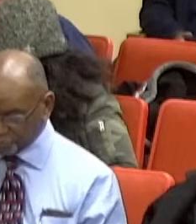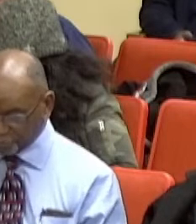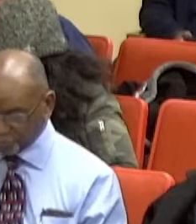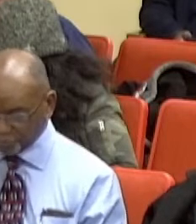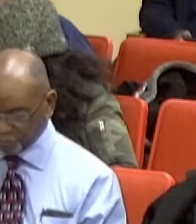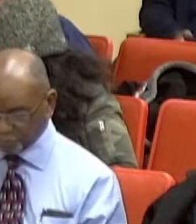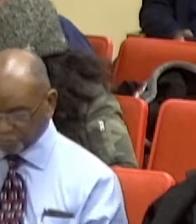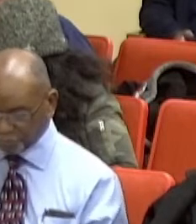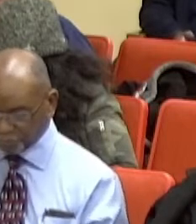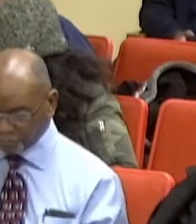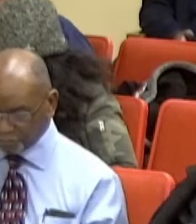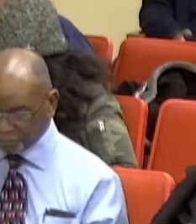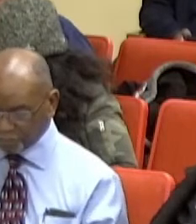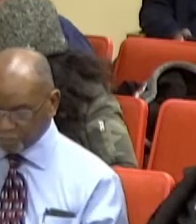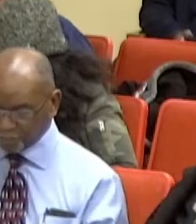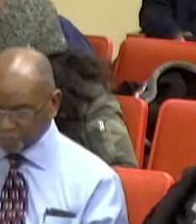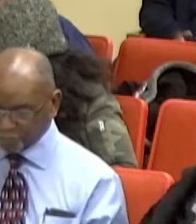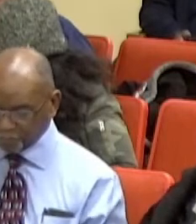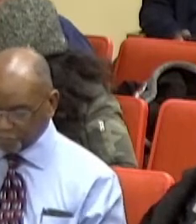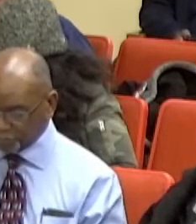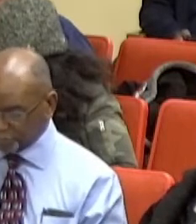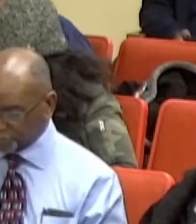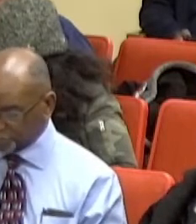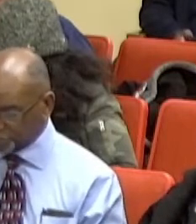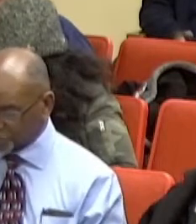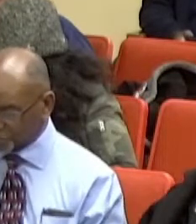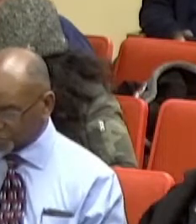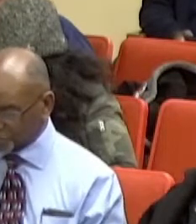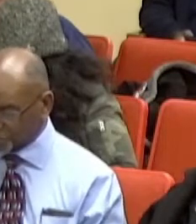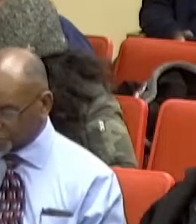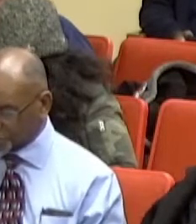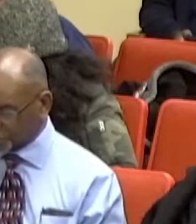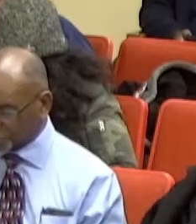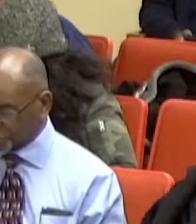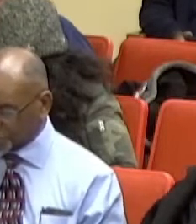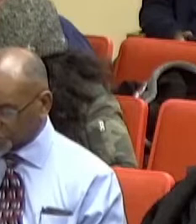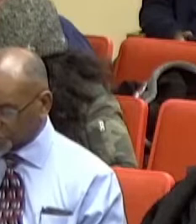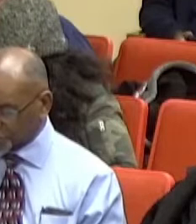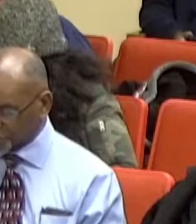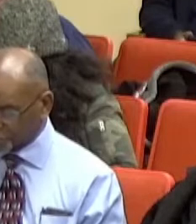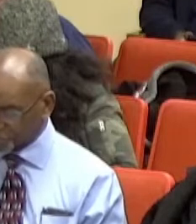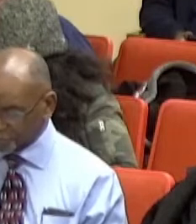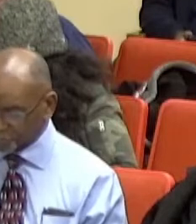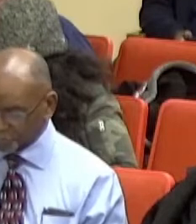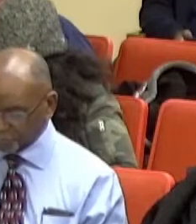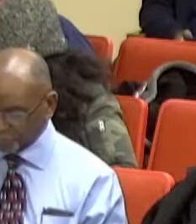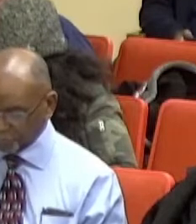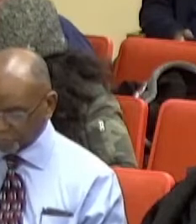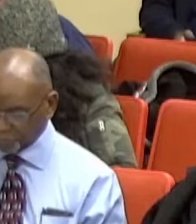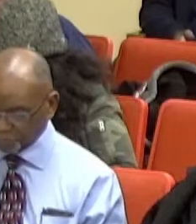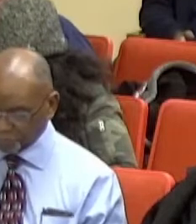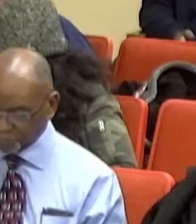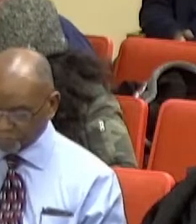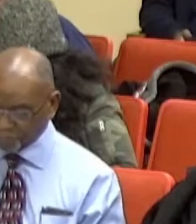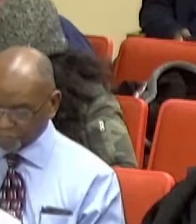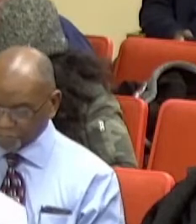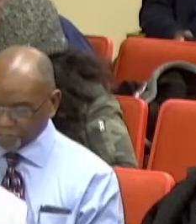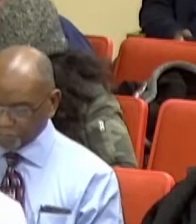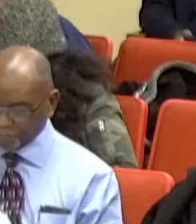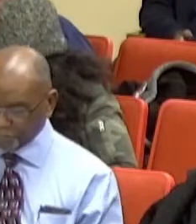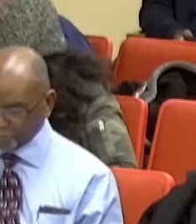We're afraid that it's going to be close to our property and the trees are going to be removed and the stream's going to be interfered with. All